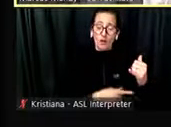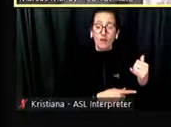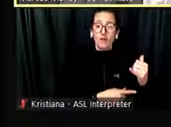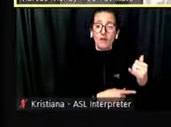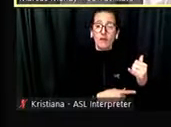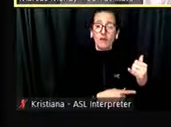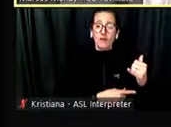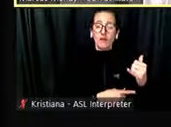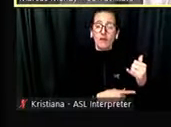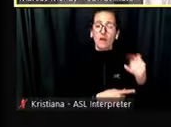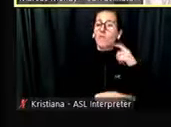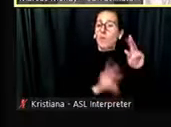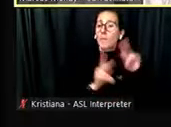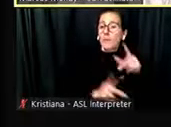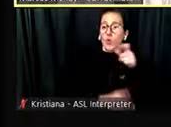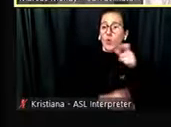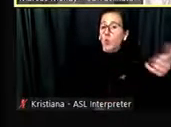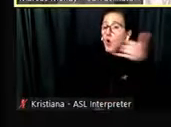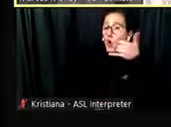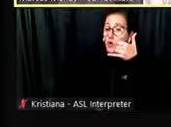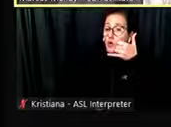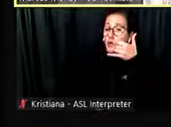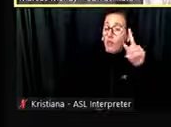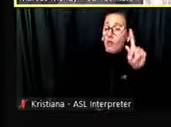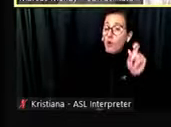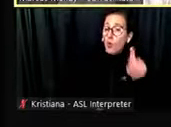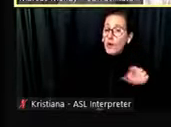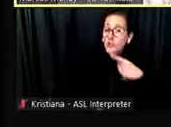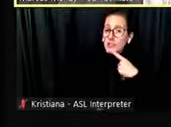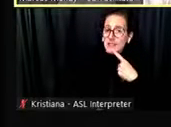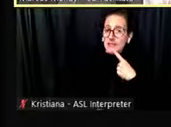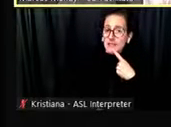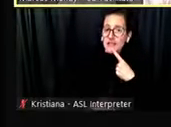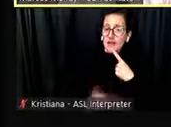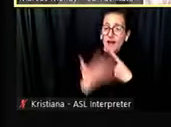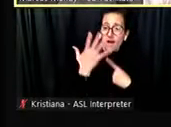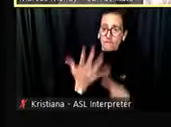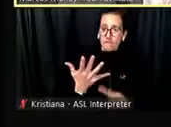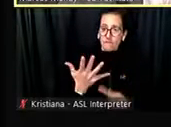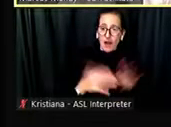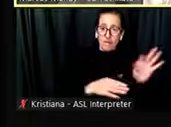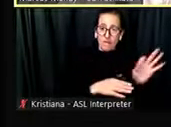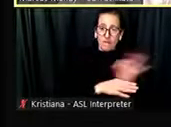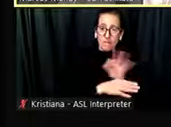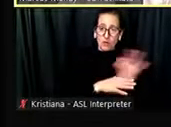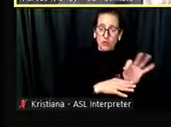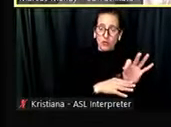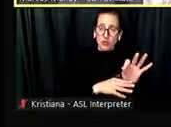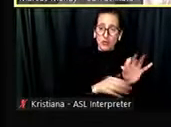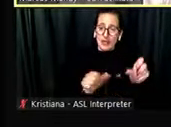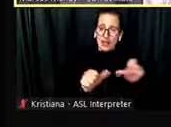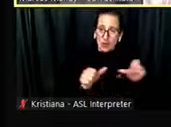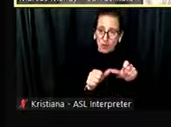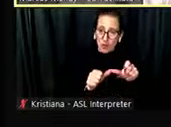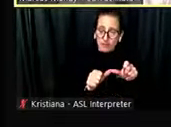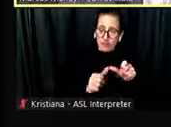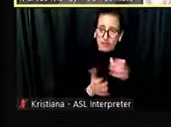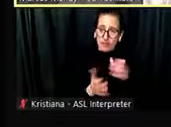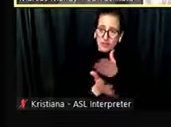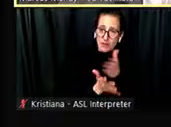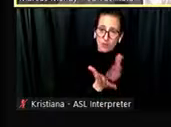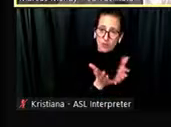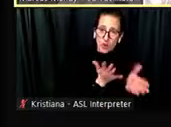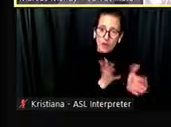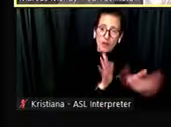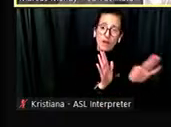the 5 functional areas, pick the top 2 areas that you want to focus on at this time. It's a multiple choice, so